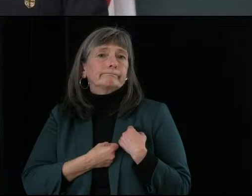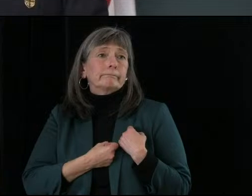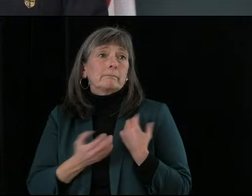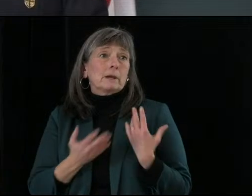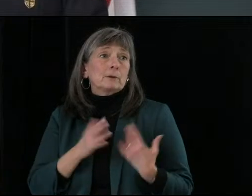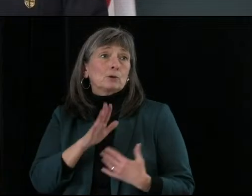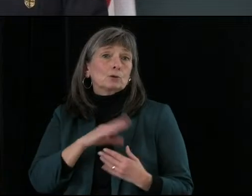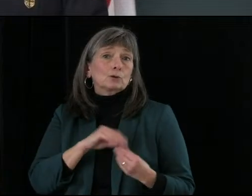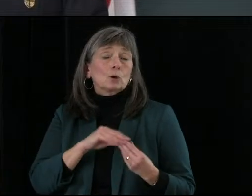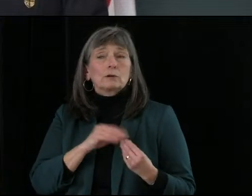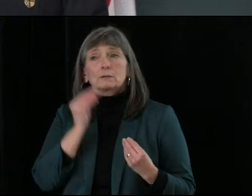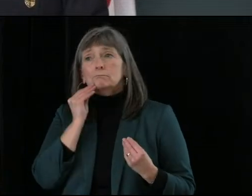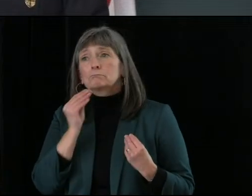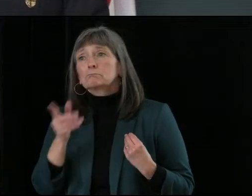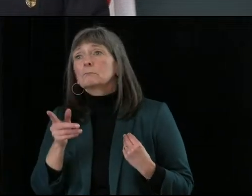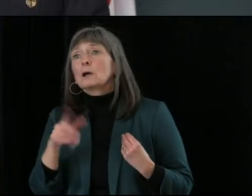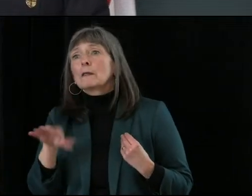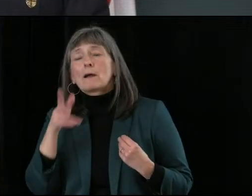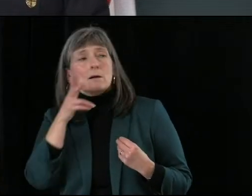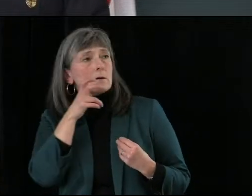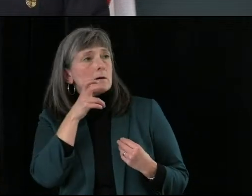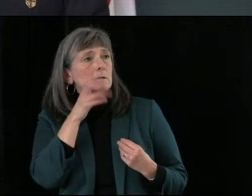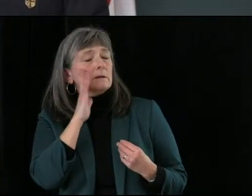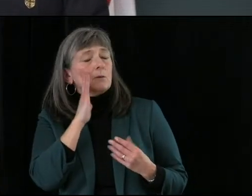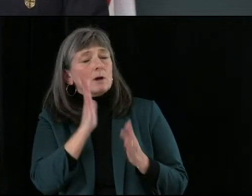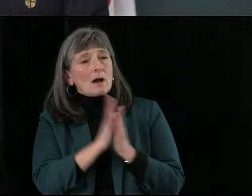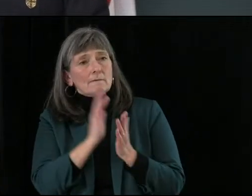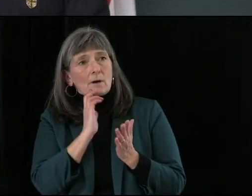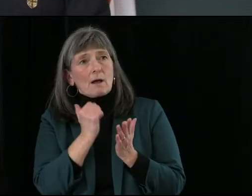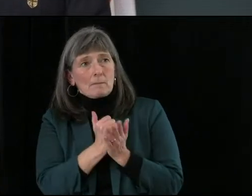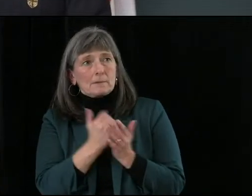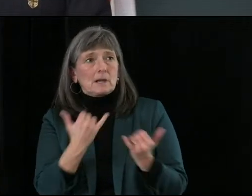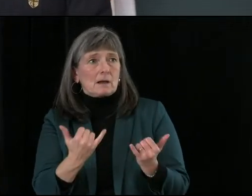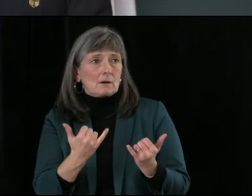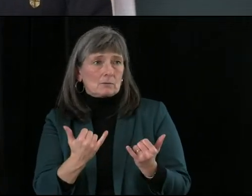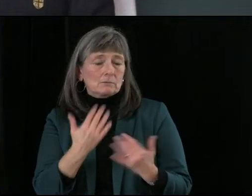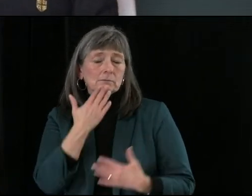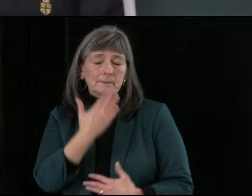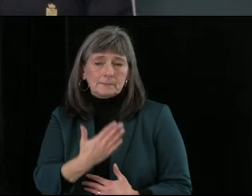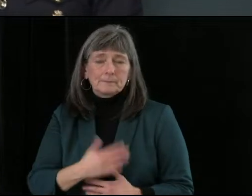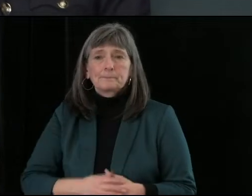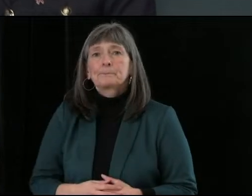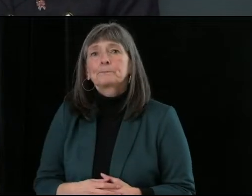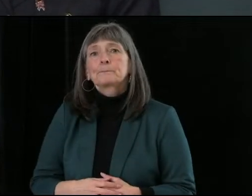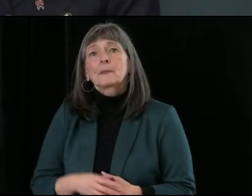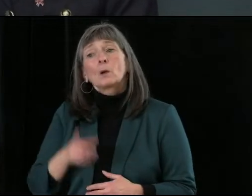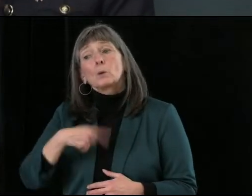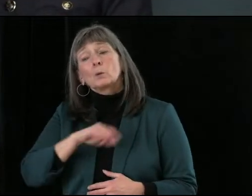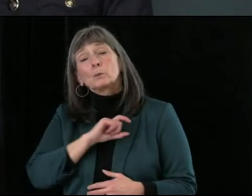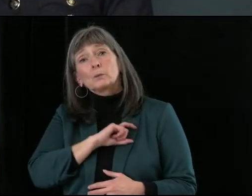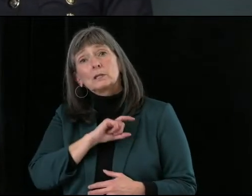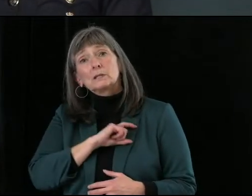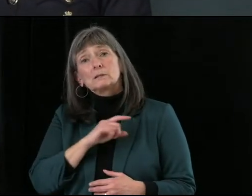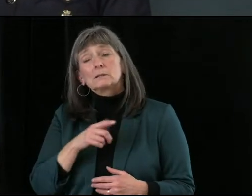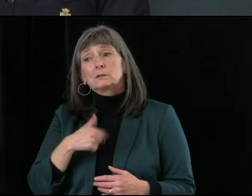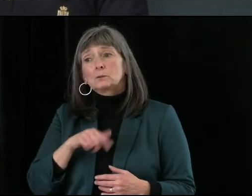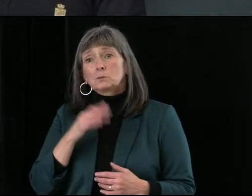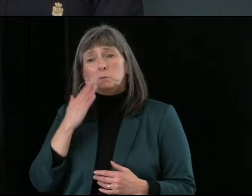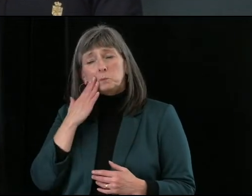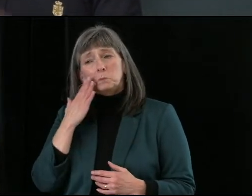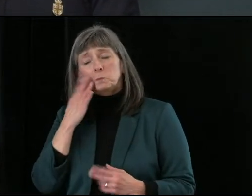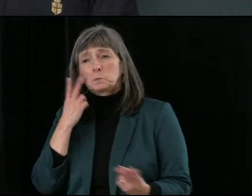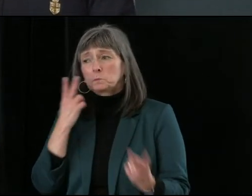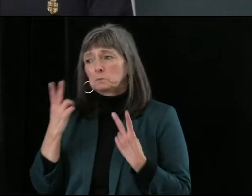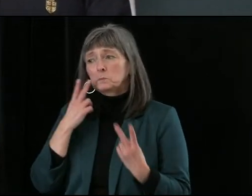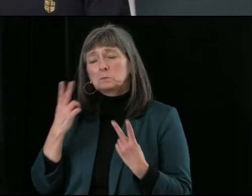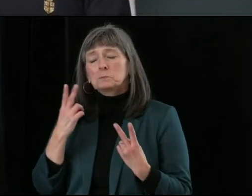might need to hear to reach out for help. Thank you. As law enforcement officers, we see and understand